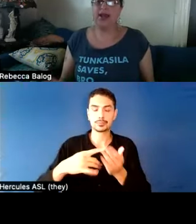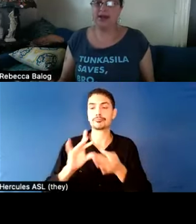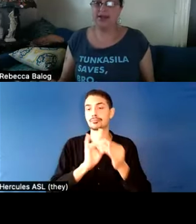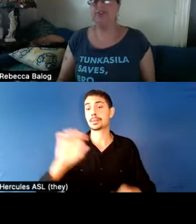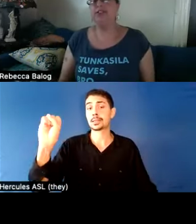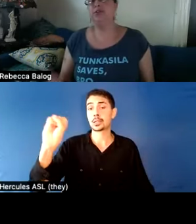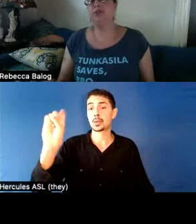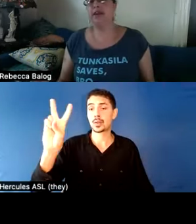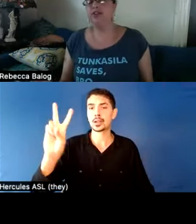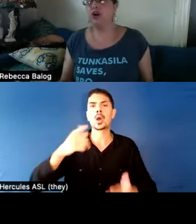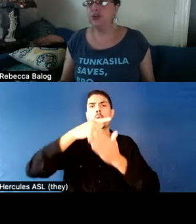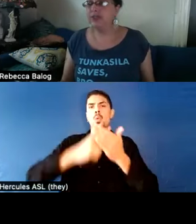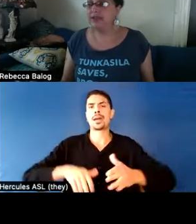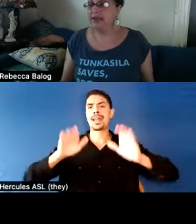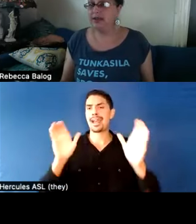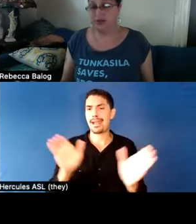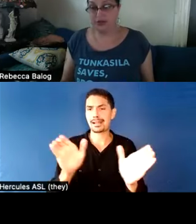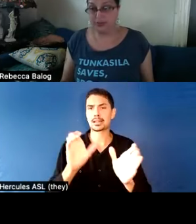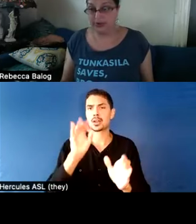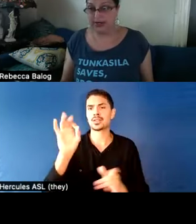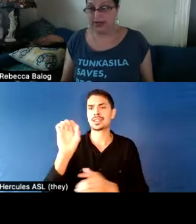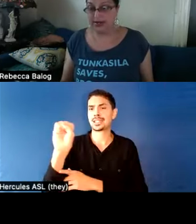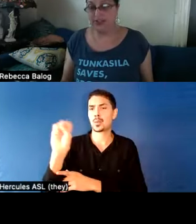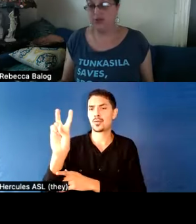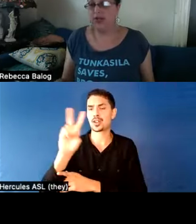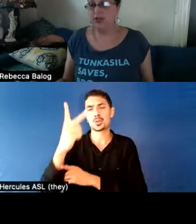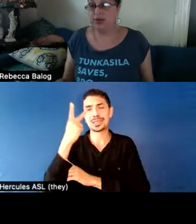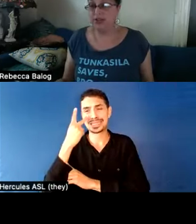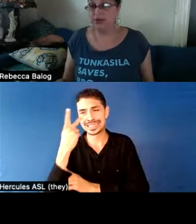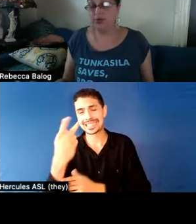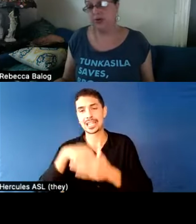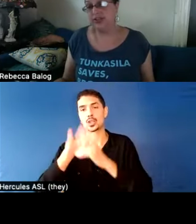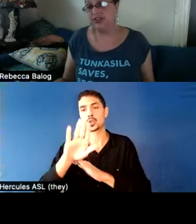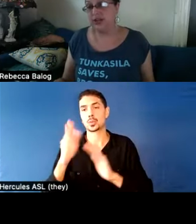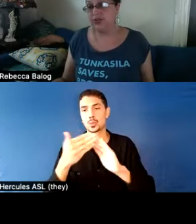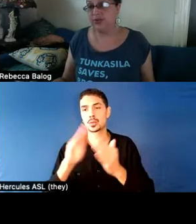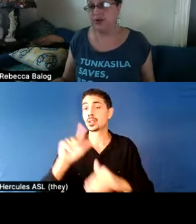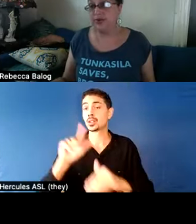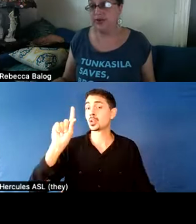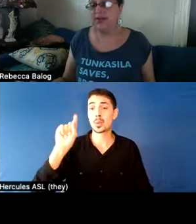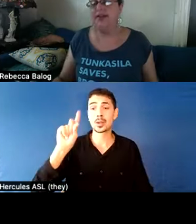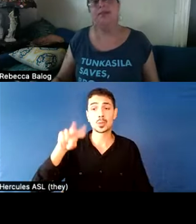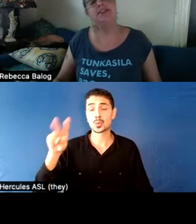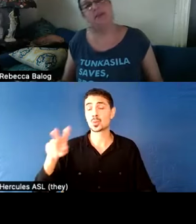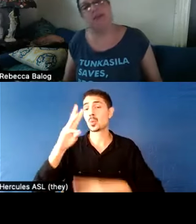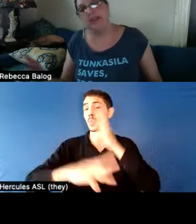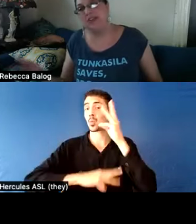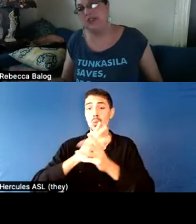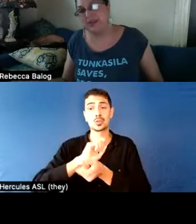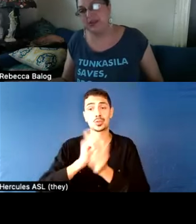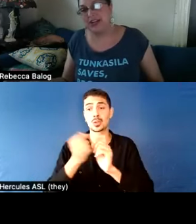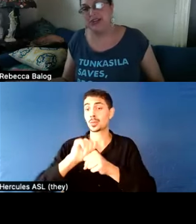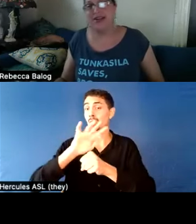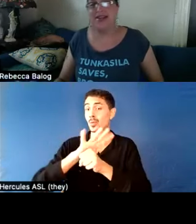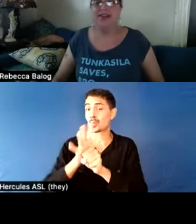what acts of sexual violence are you seeing in your community? It's 2022, the world has changed with COVID, but some things just